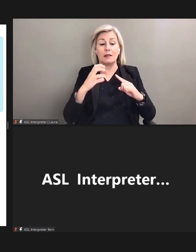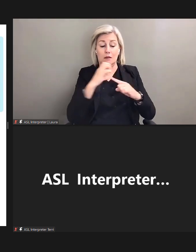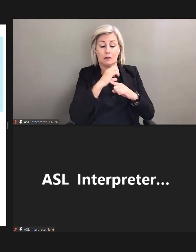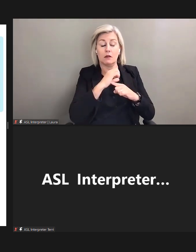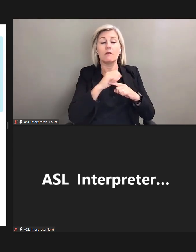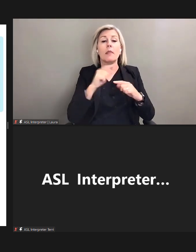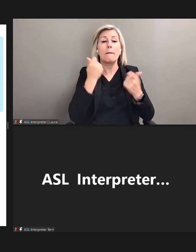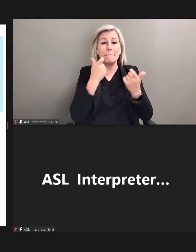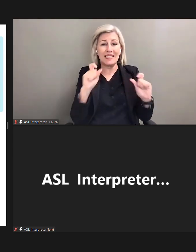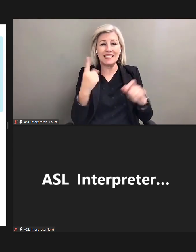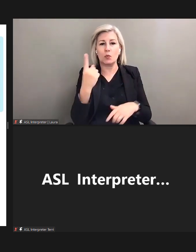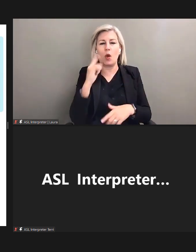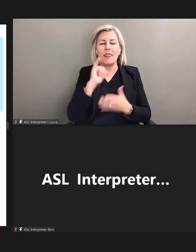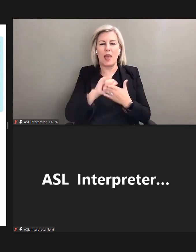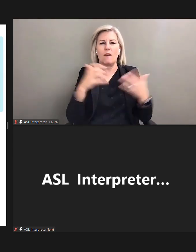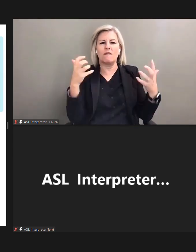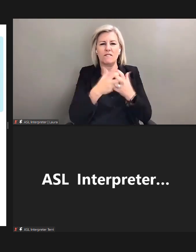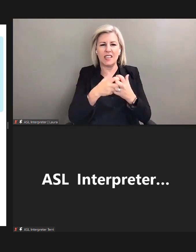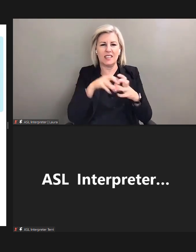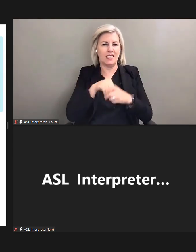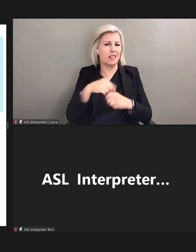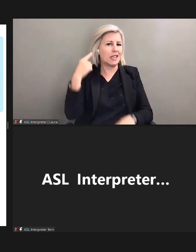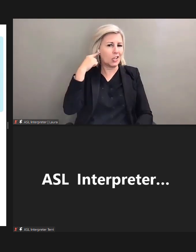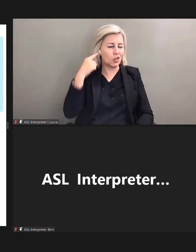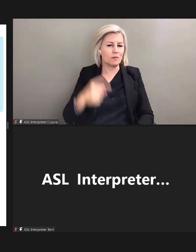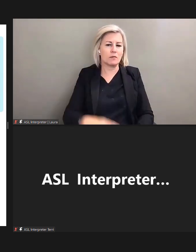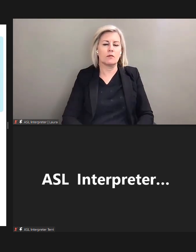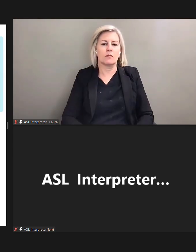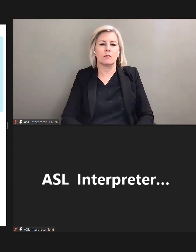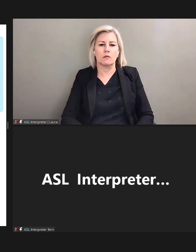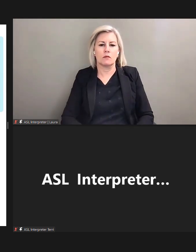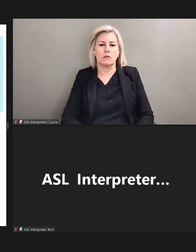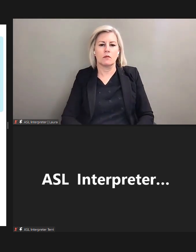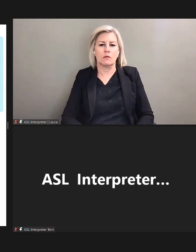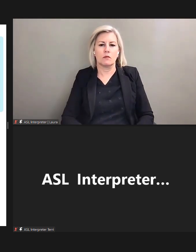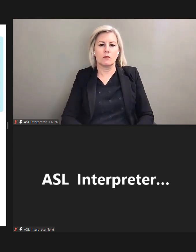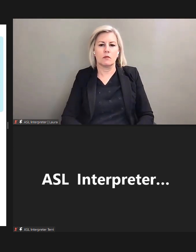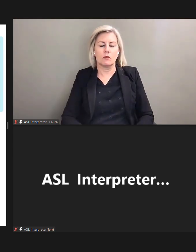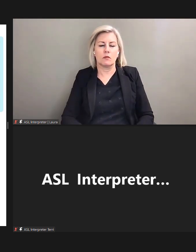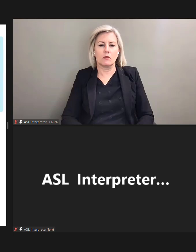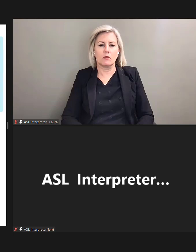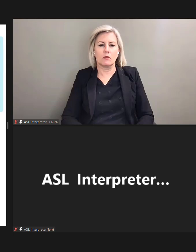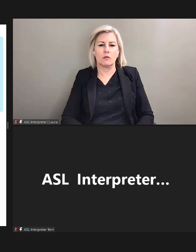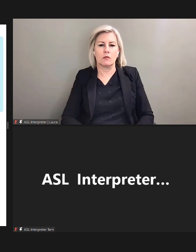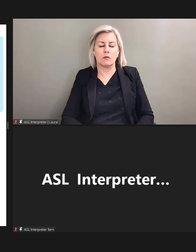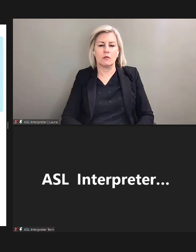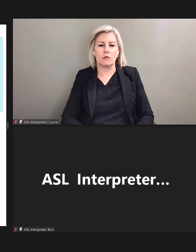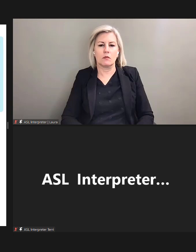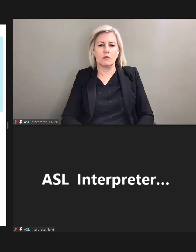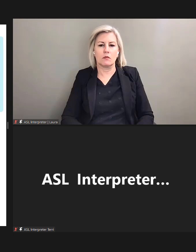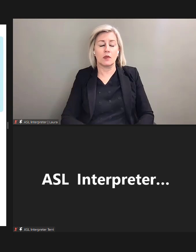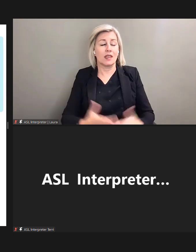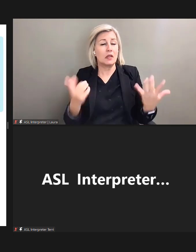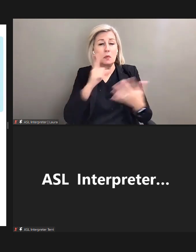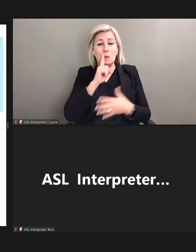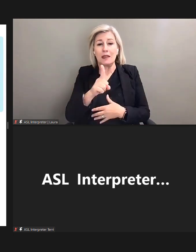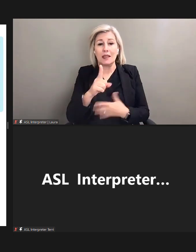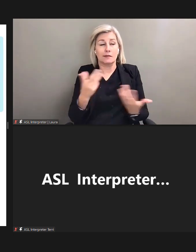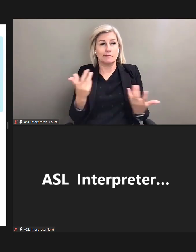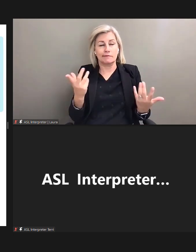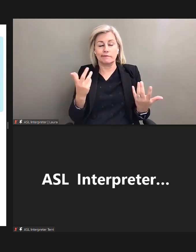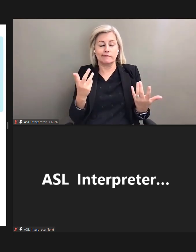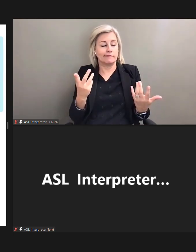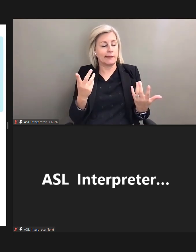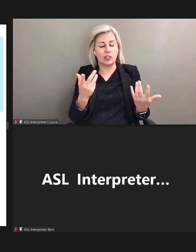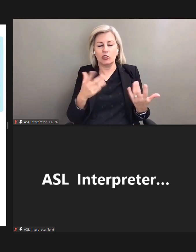for the biggest one that'll fit in that child's ear canal. It's no great secret aside from experience in being able to make a